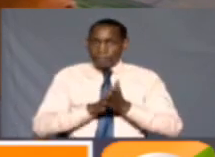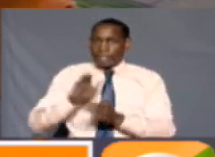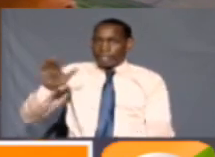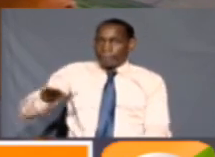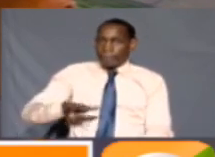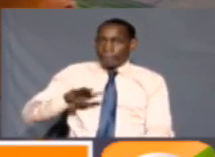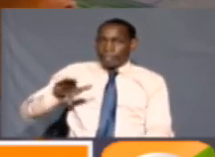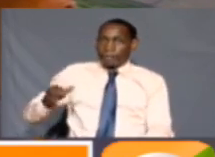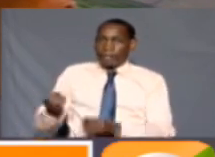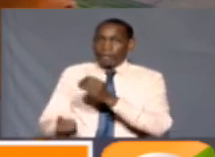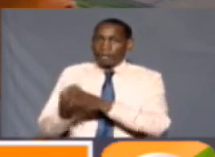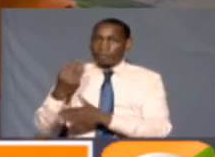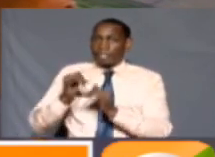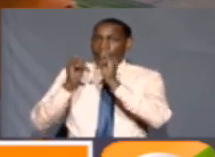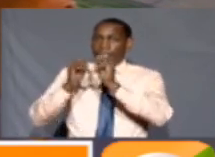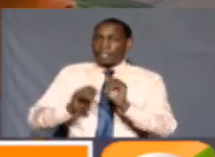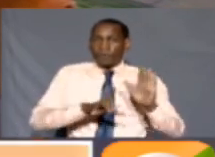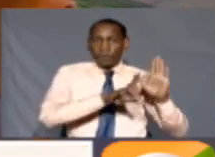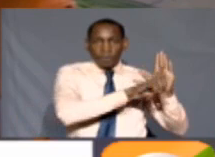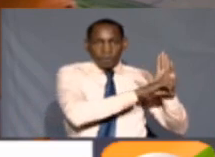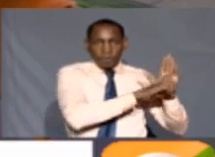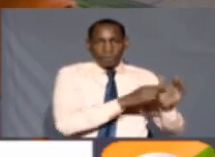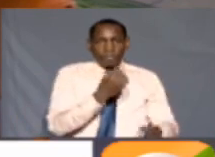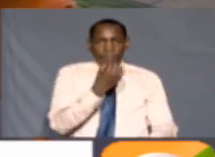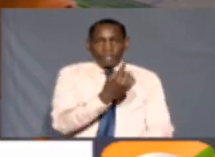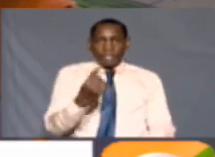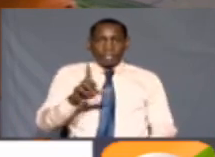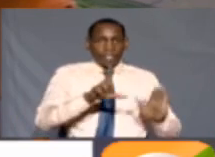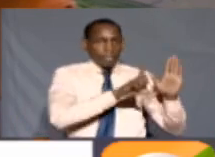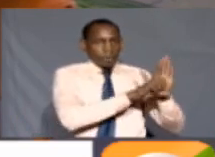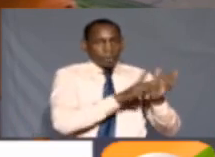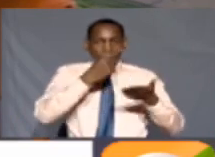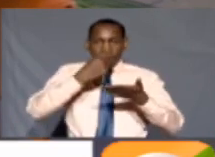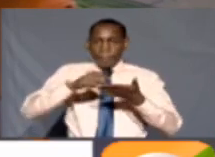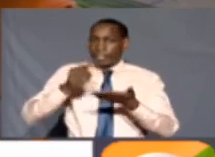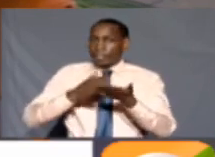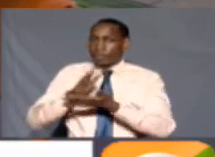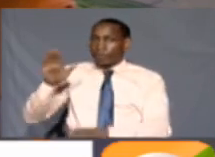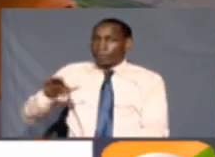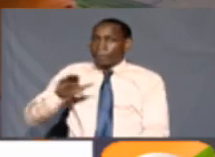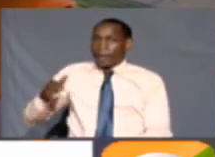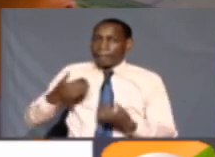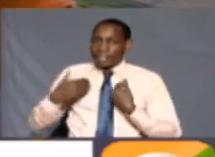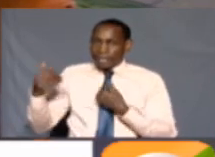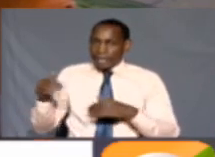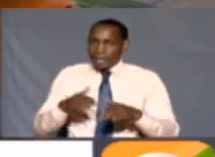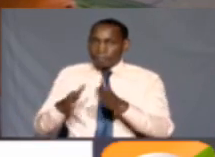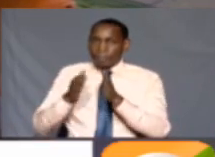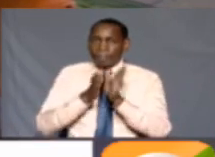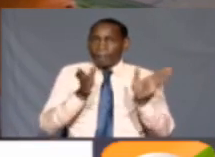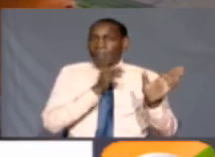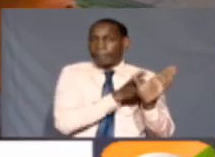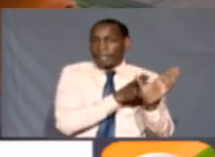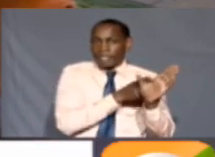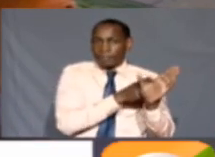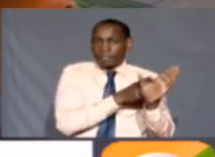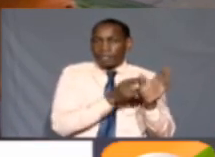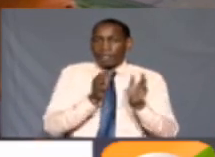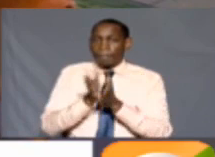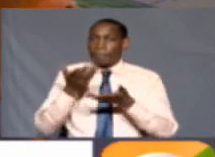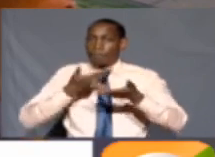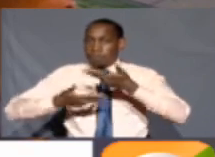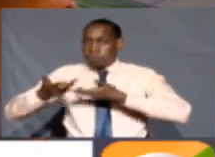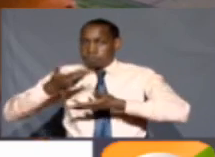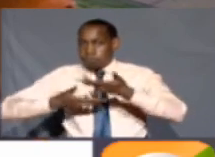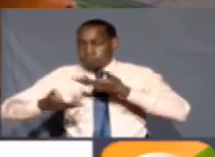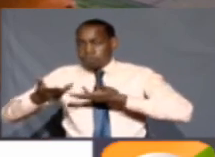is making new laws, every legislation passed by Parliament, there is an opportunity there for public participation, public